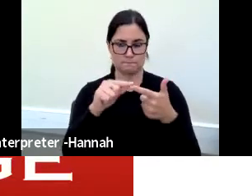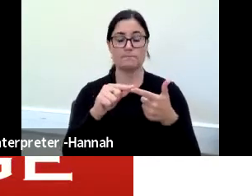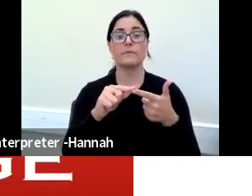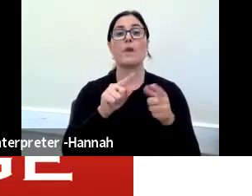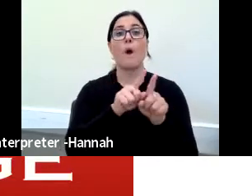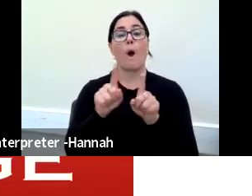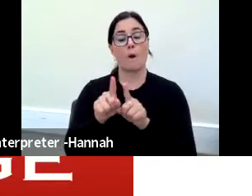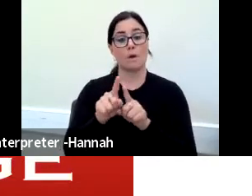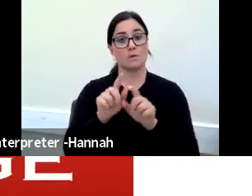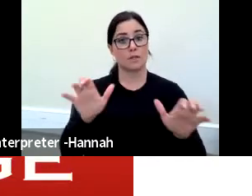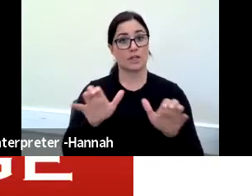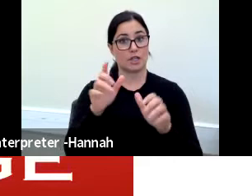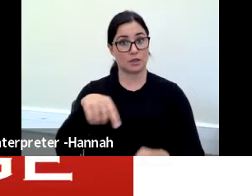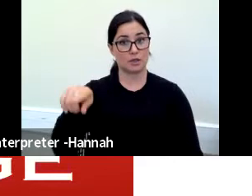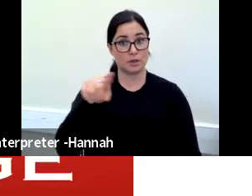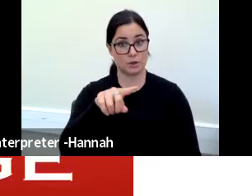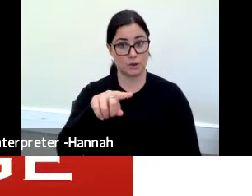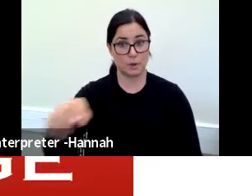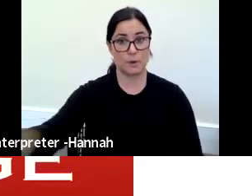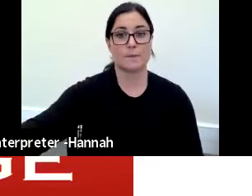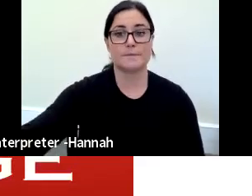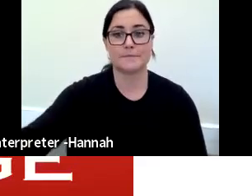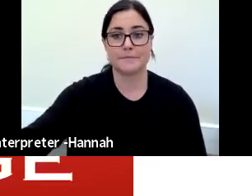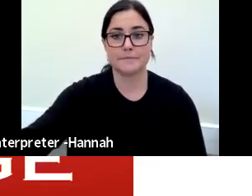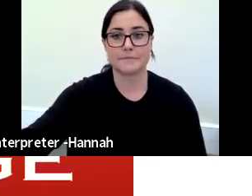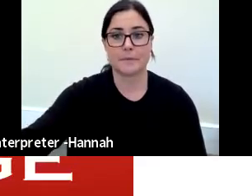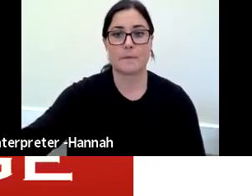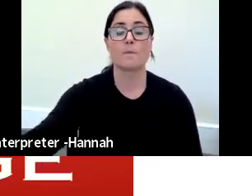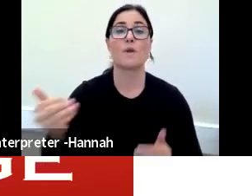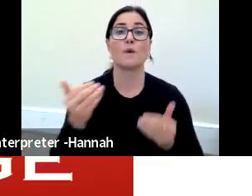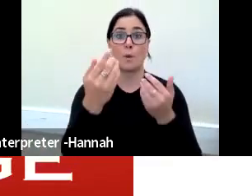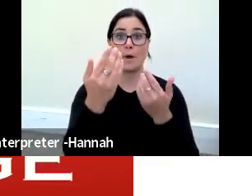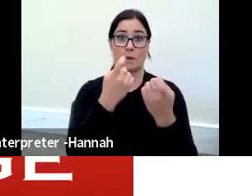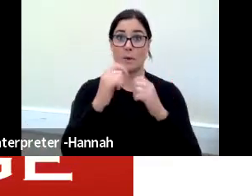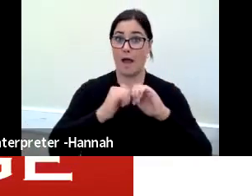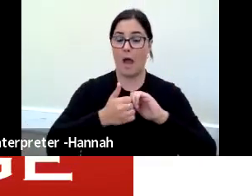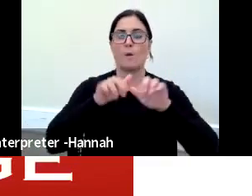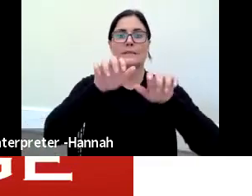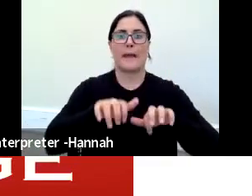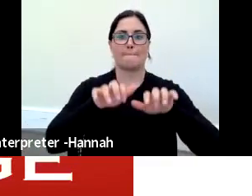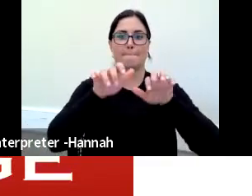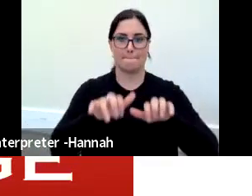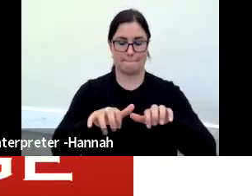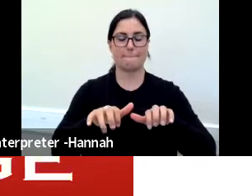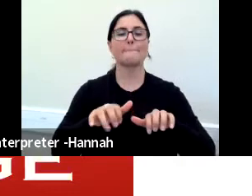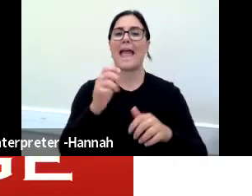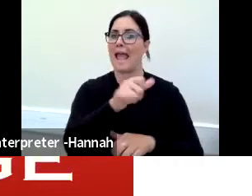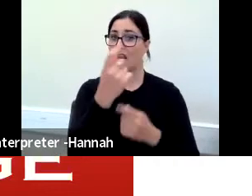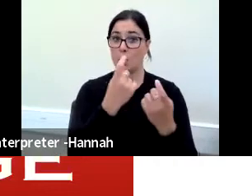also encourage throughout the presentation to please type them into the chat so that we can further discuss them in an open